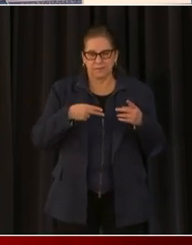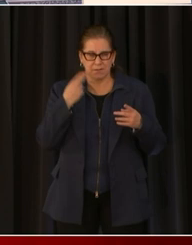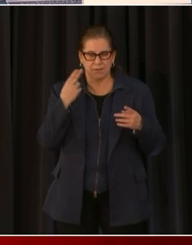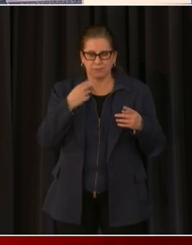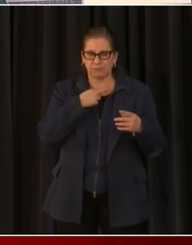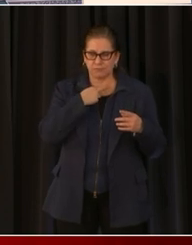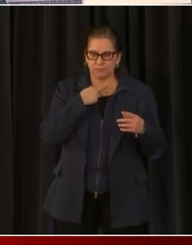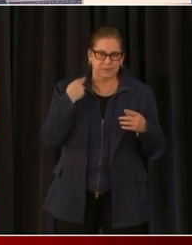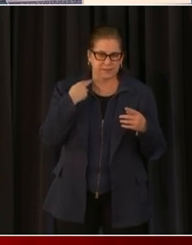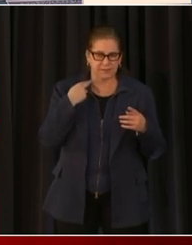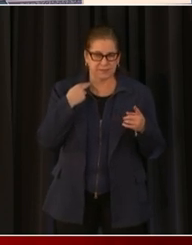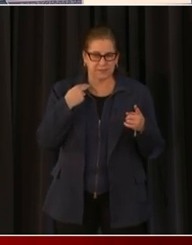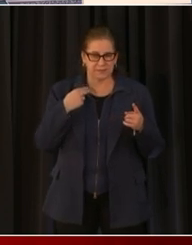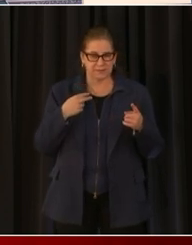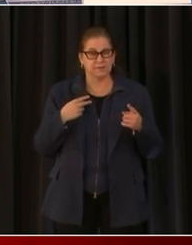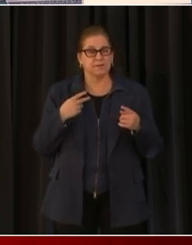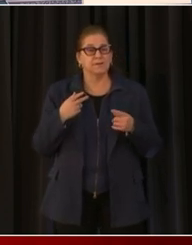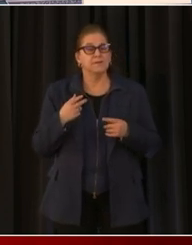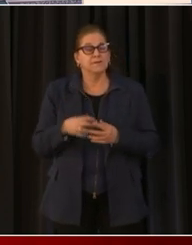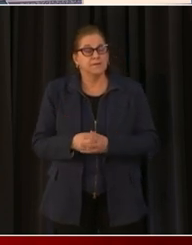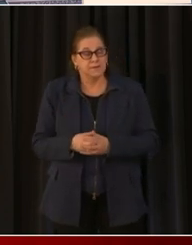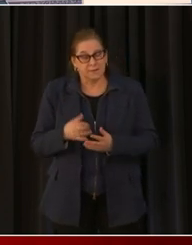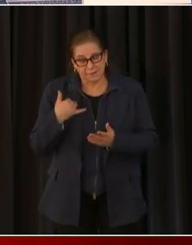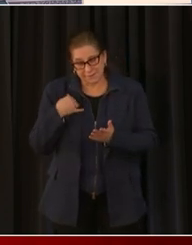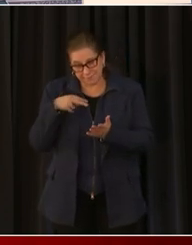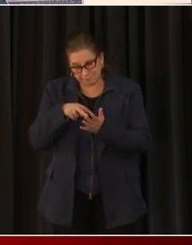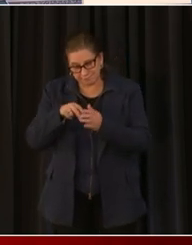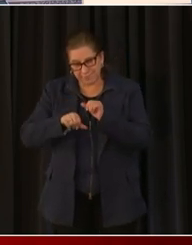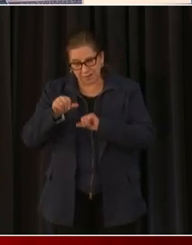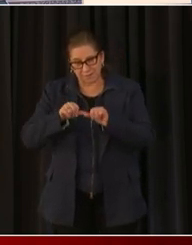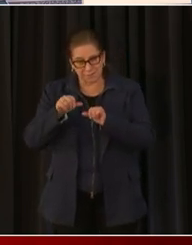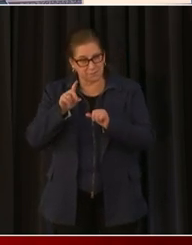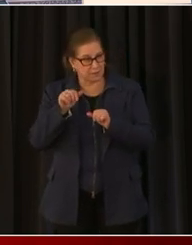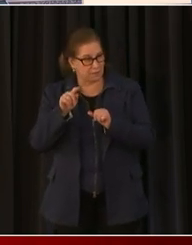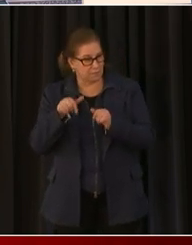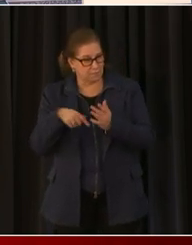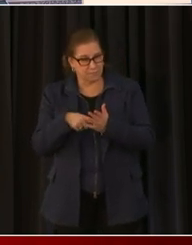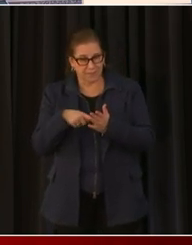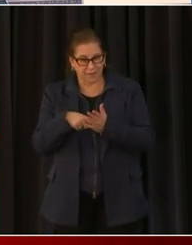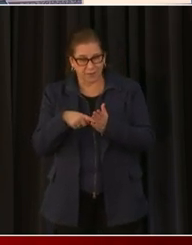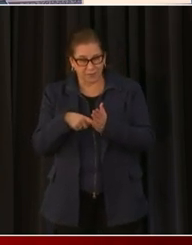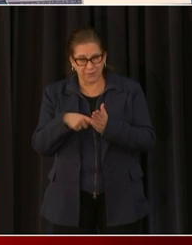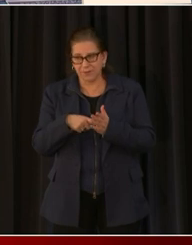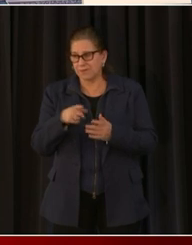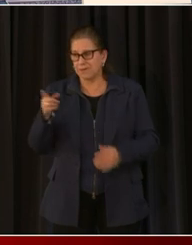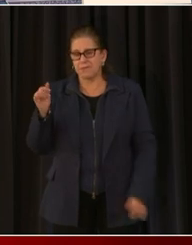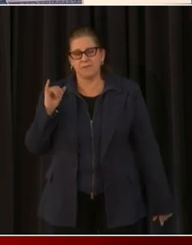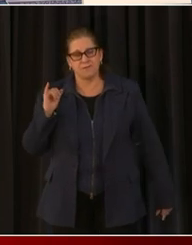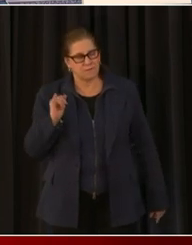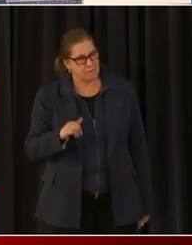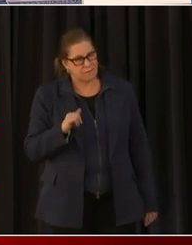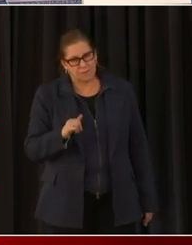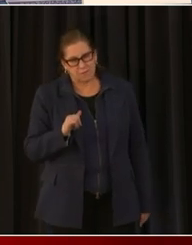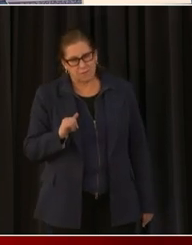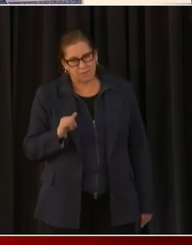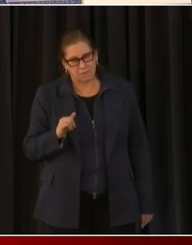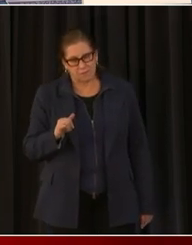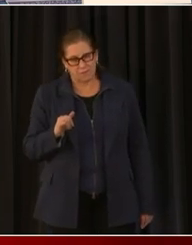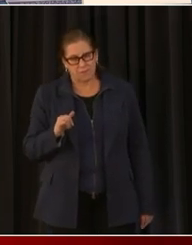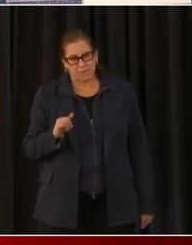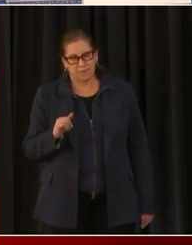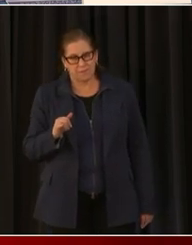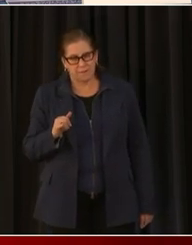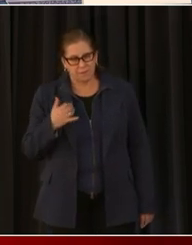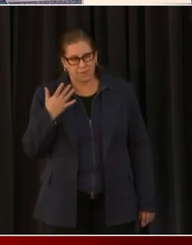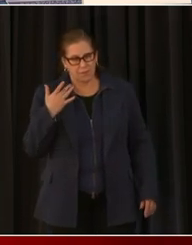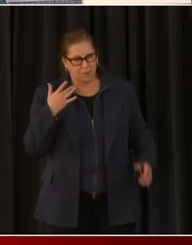been more data that's coming out on outcomes of these, overweight and smokers with COVID? So if you